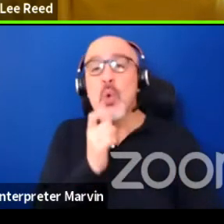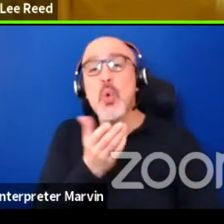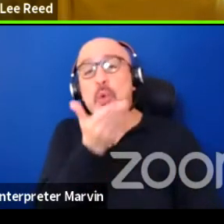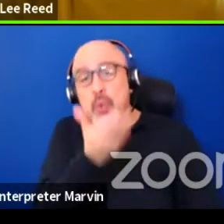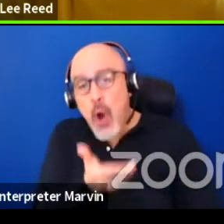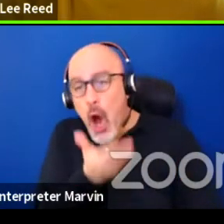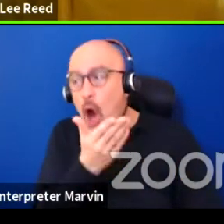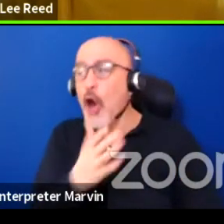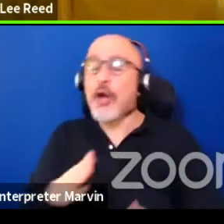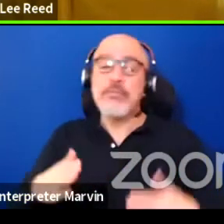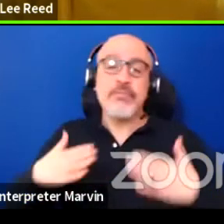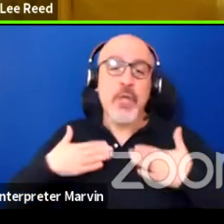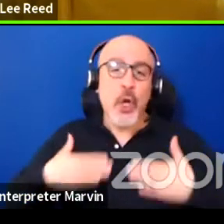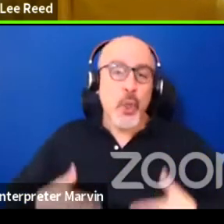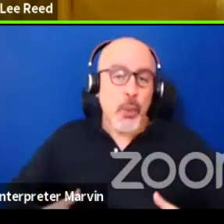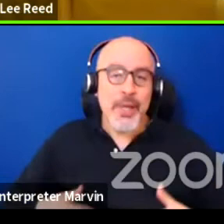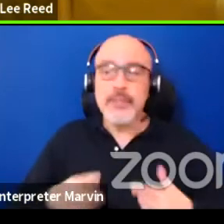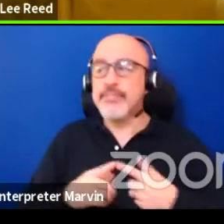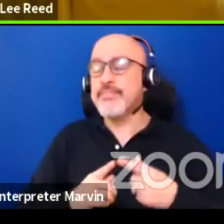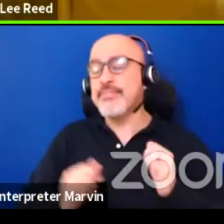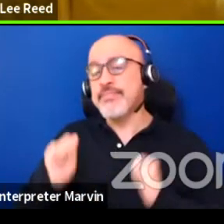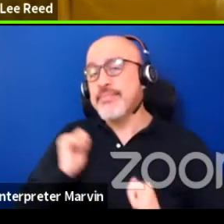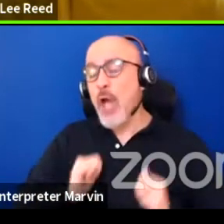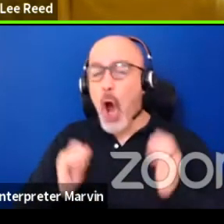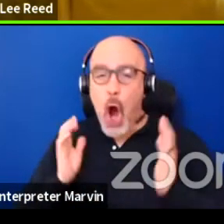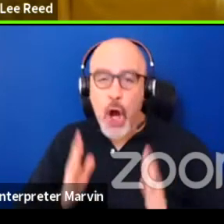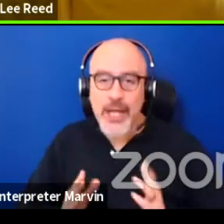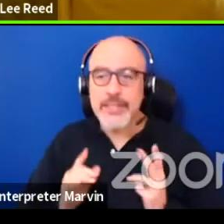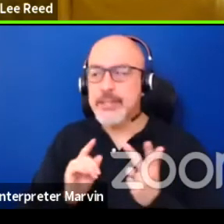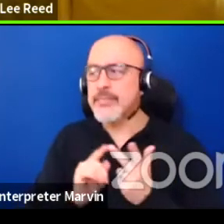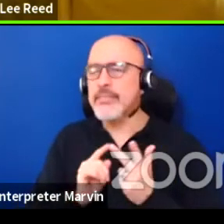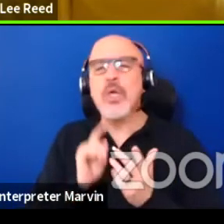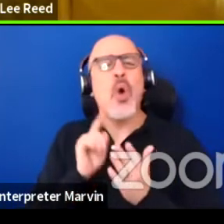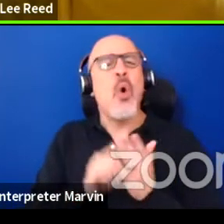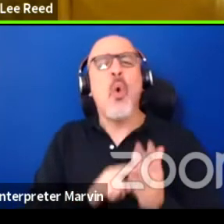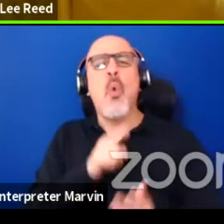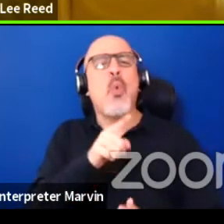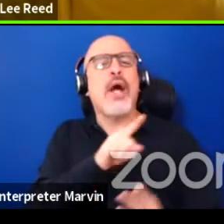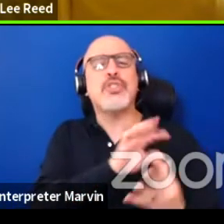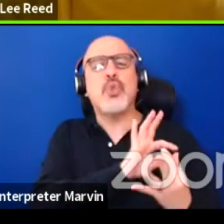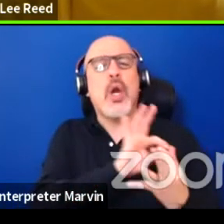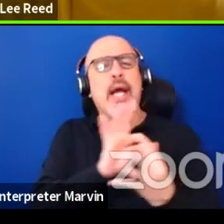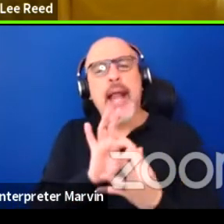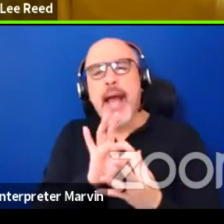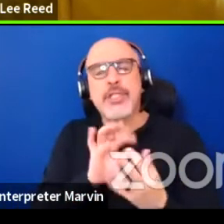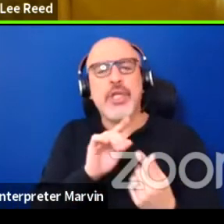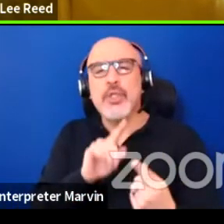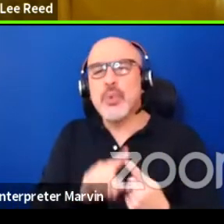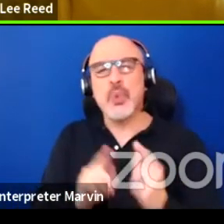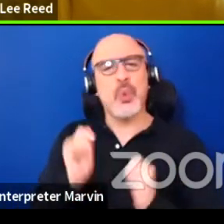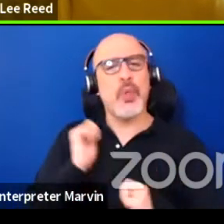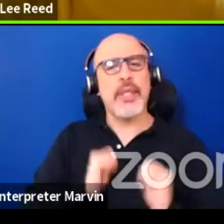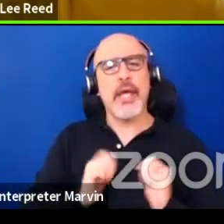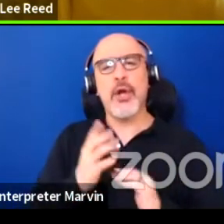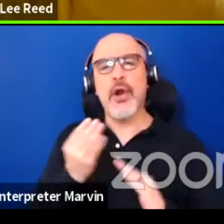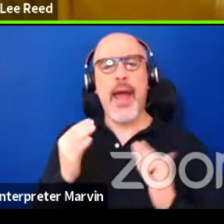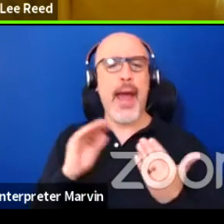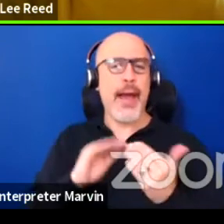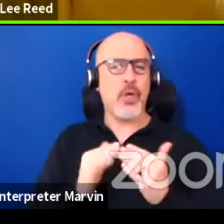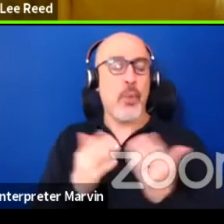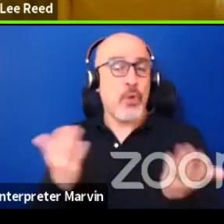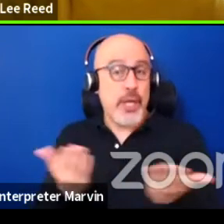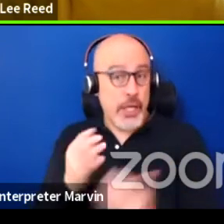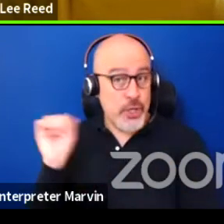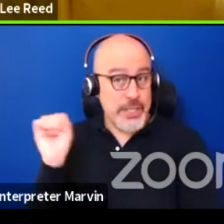as humans, as artists, and what your connection is to theater and community here in